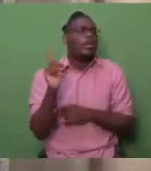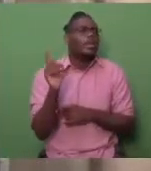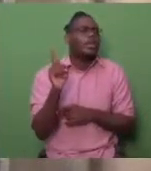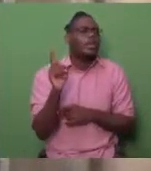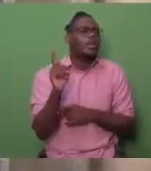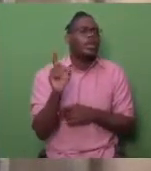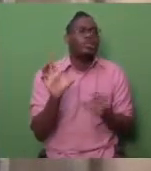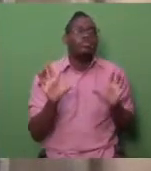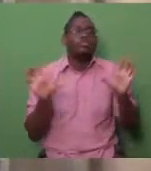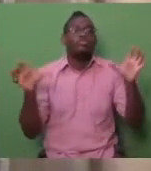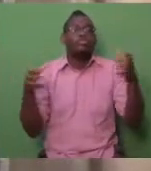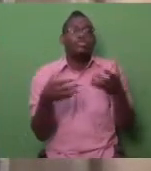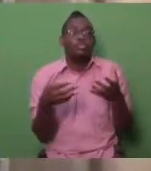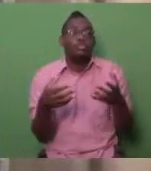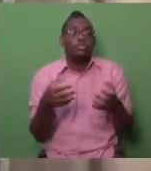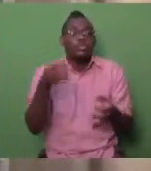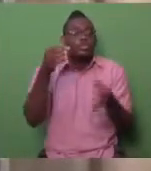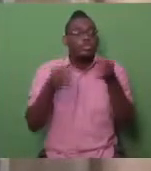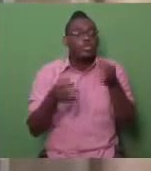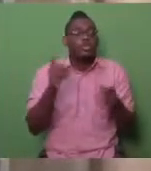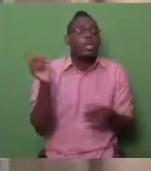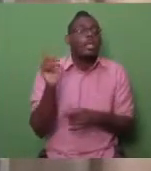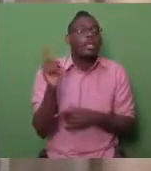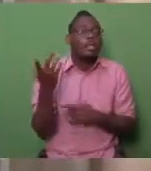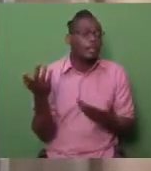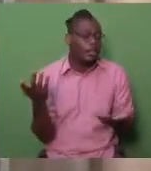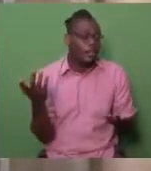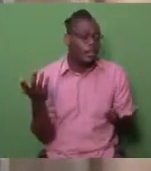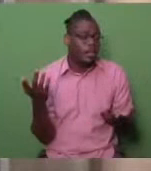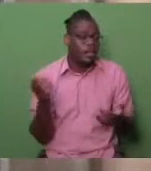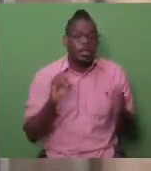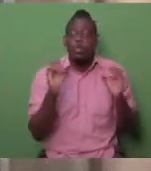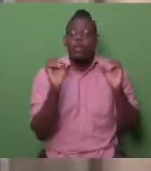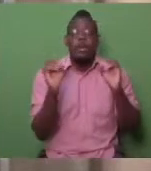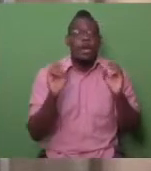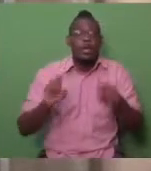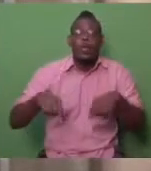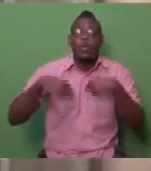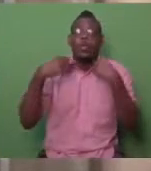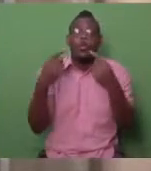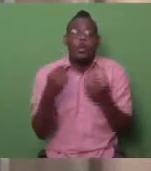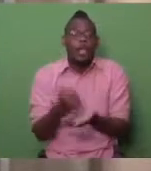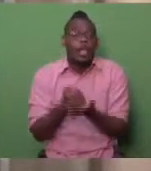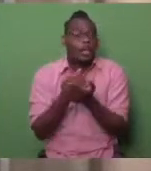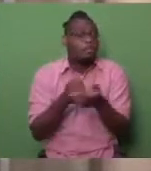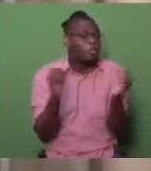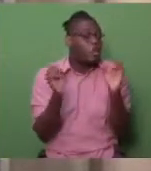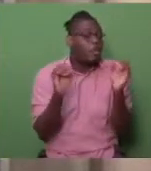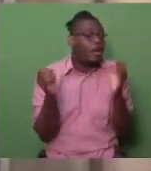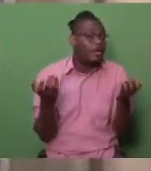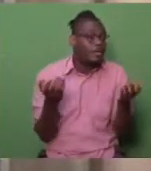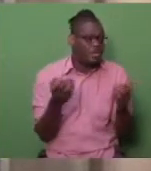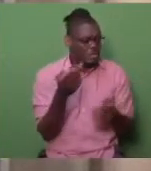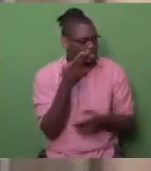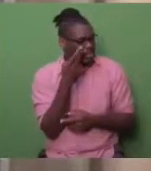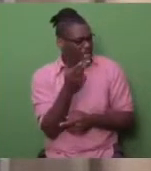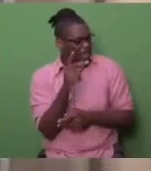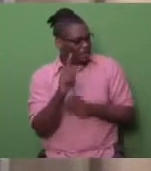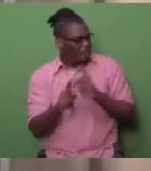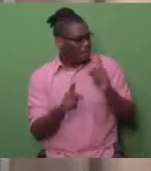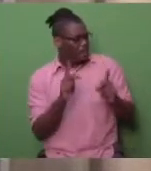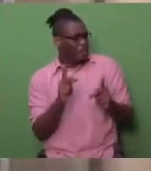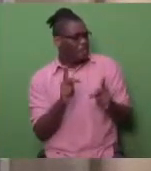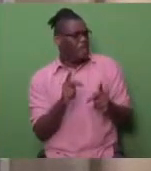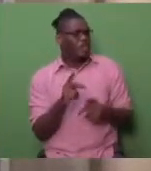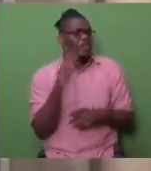community you live in. That is not true. That is not true. That is totally untrue, that it will benefit your community. In